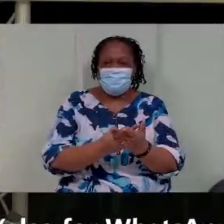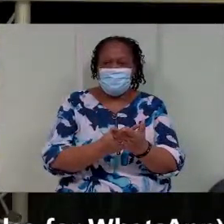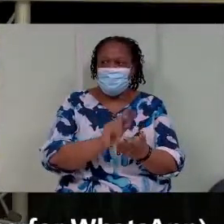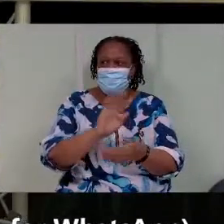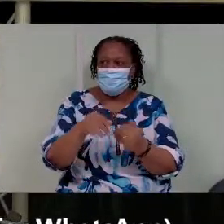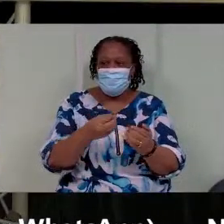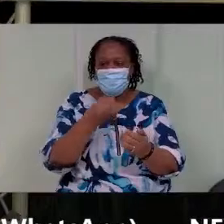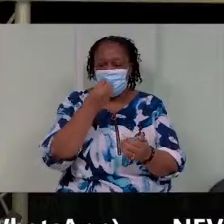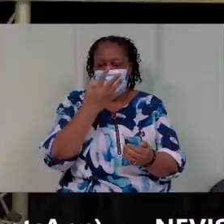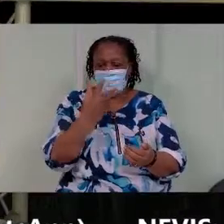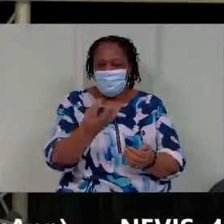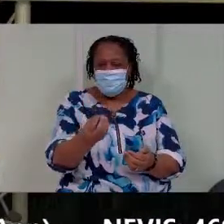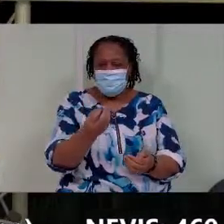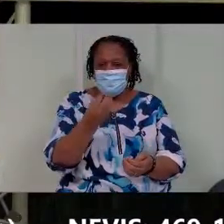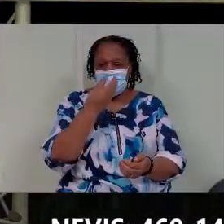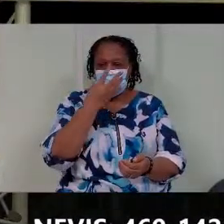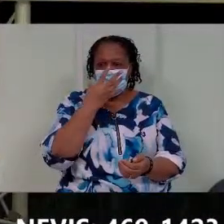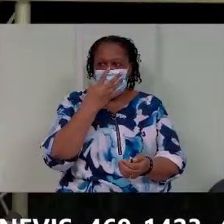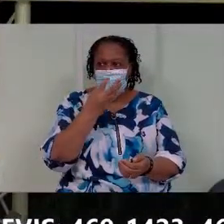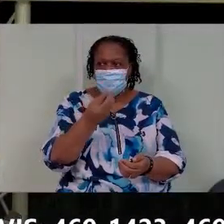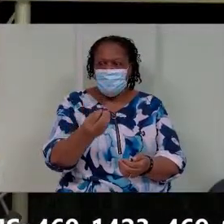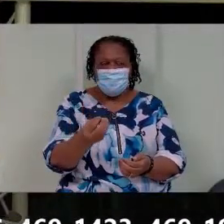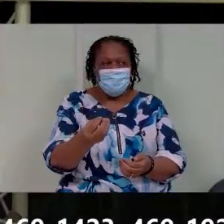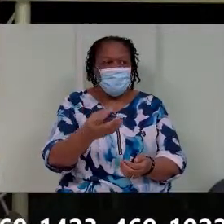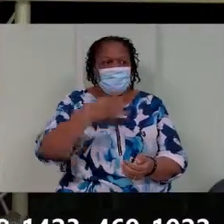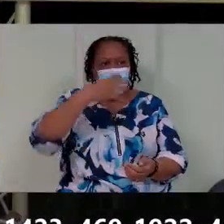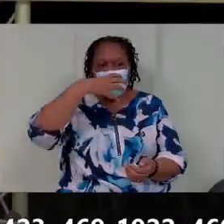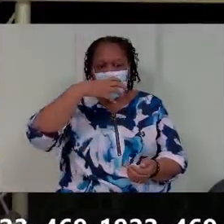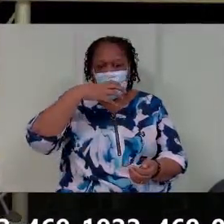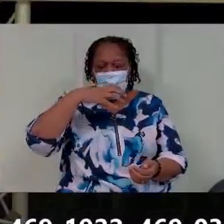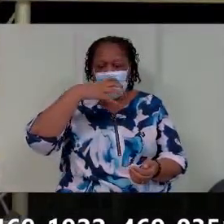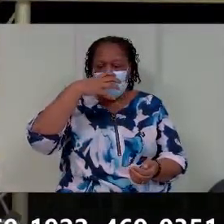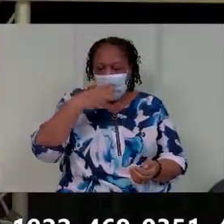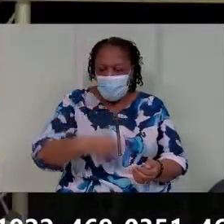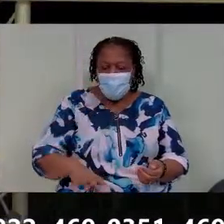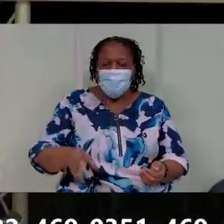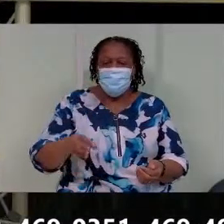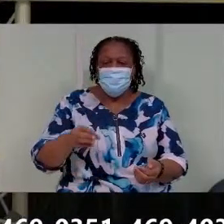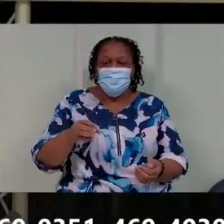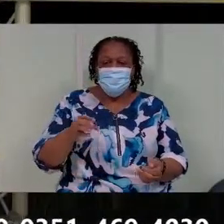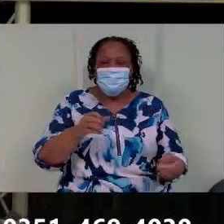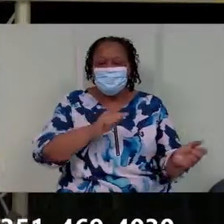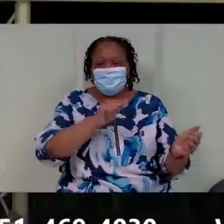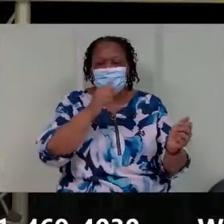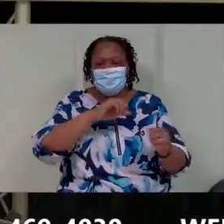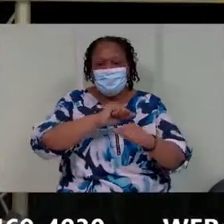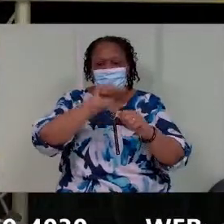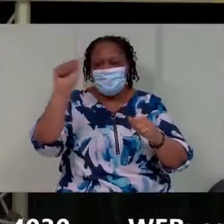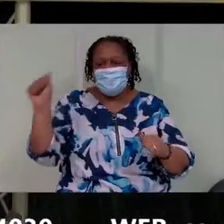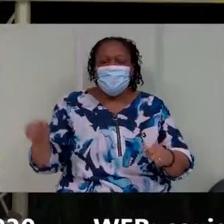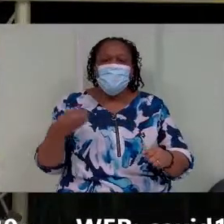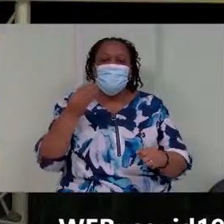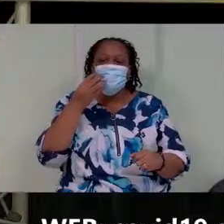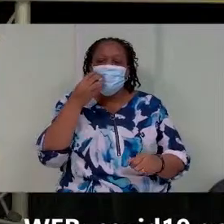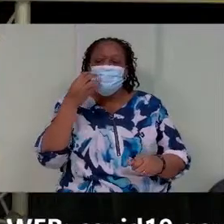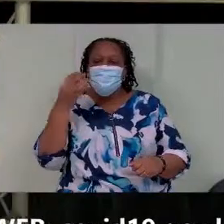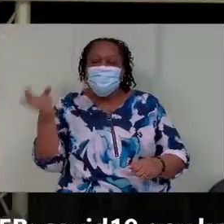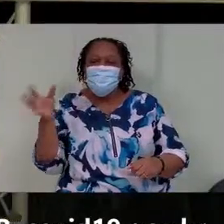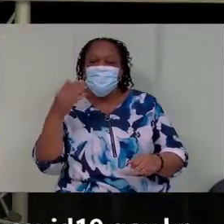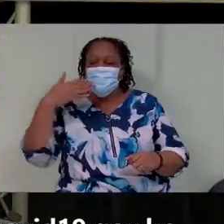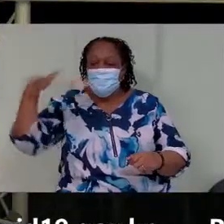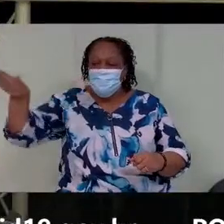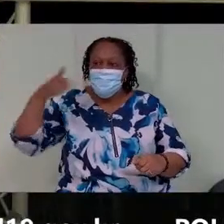you can breathe the hot air out through the valve. Now, we have recently